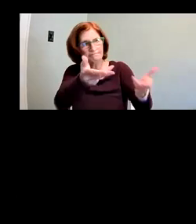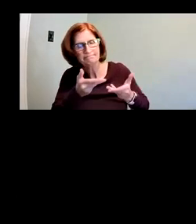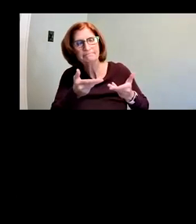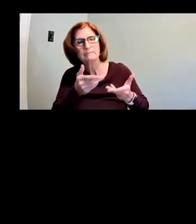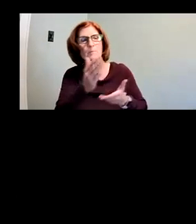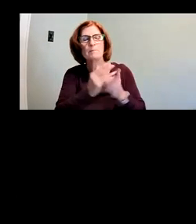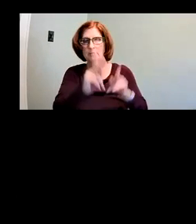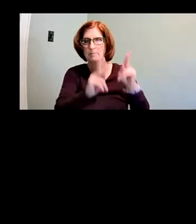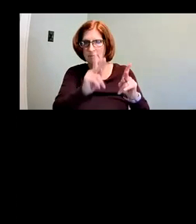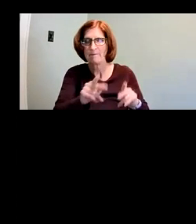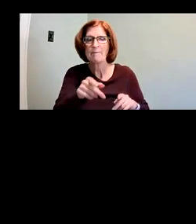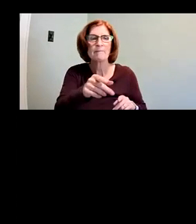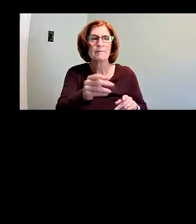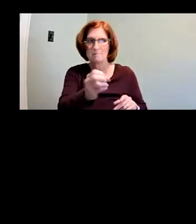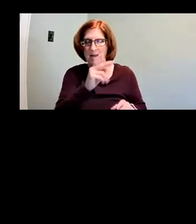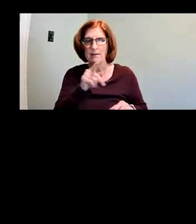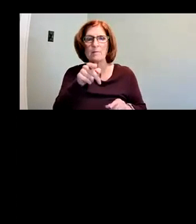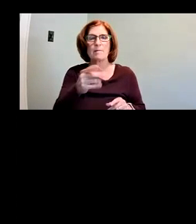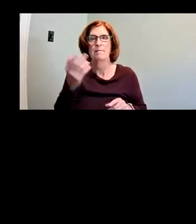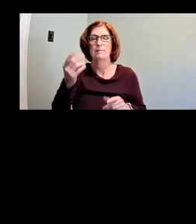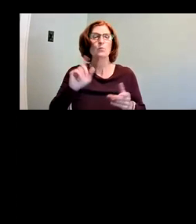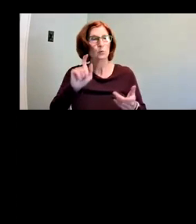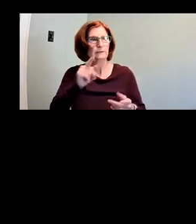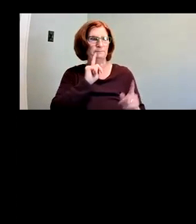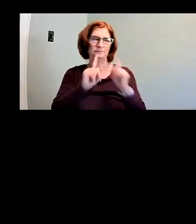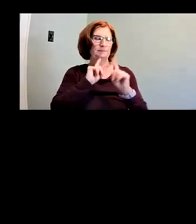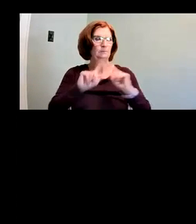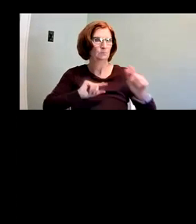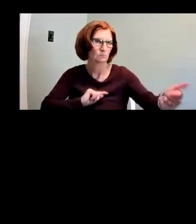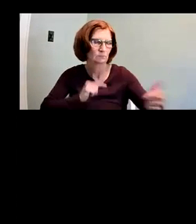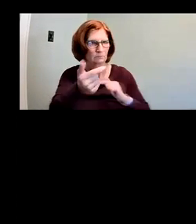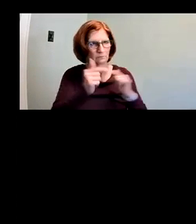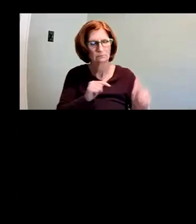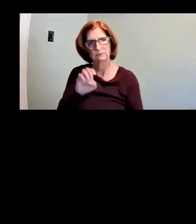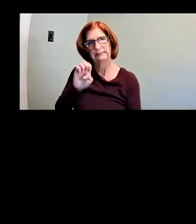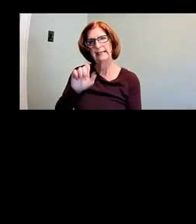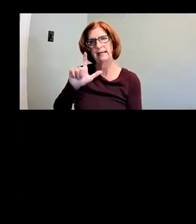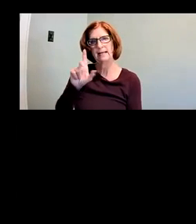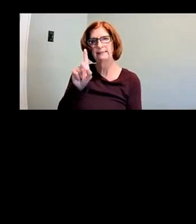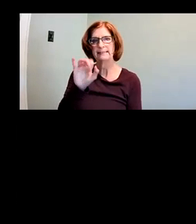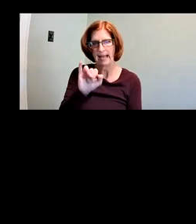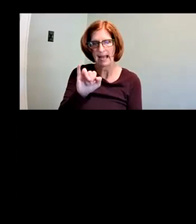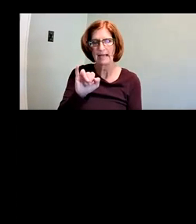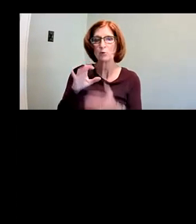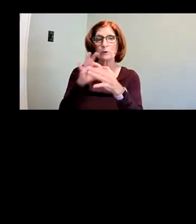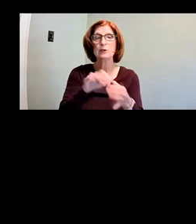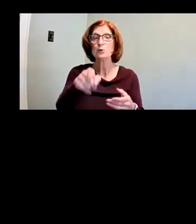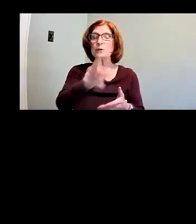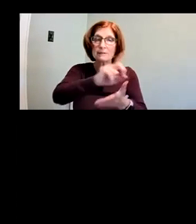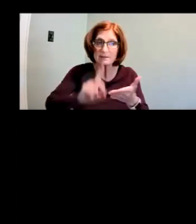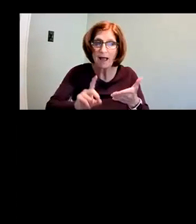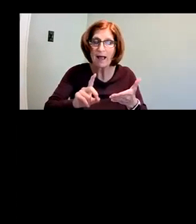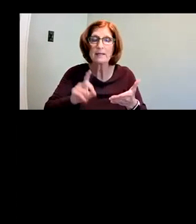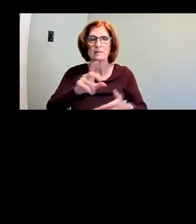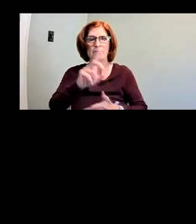had a very robust back and forth with folks at ELDI about the design. the